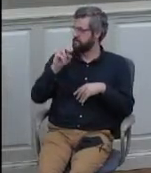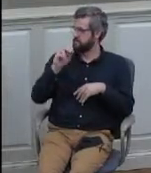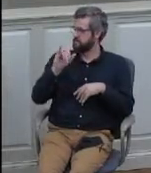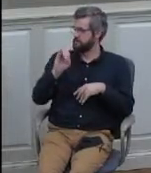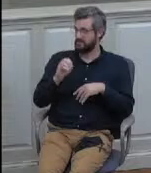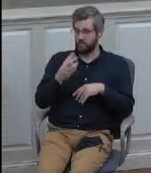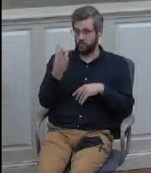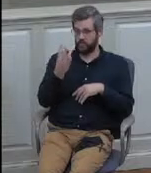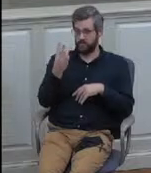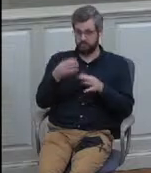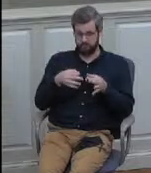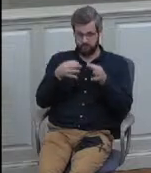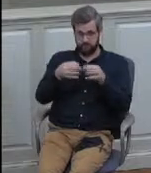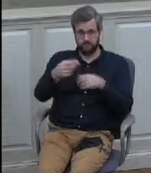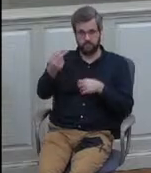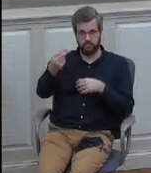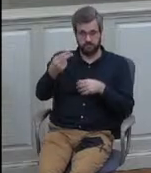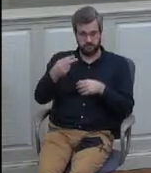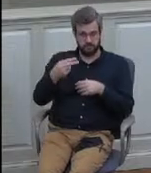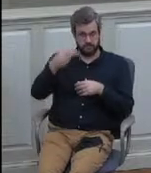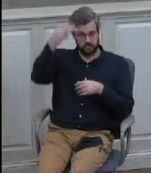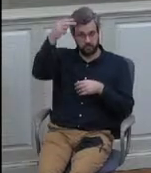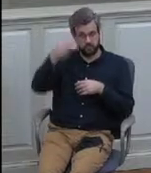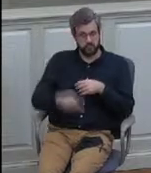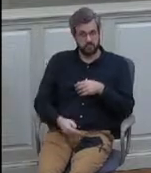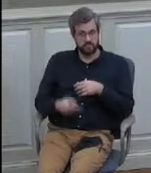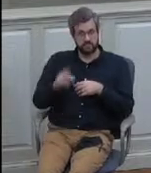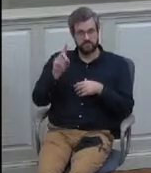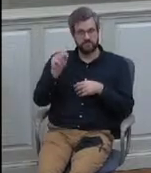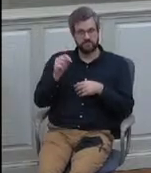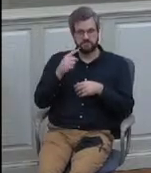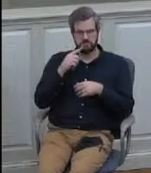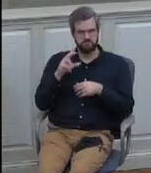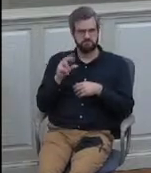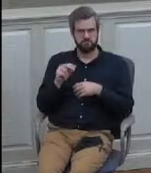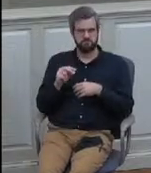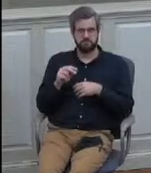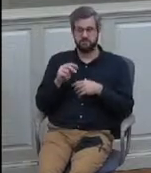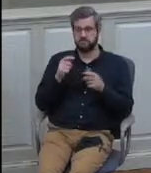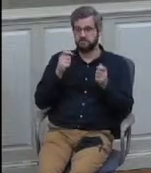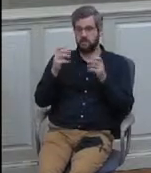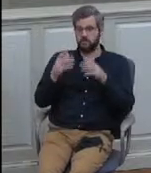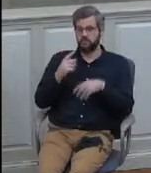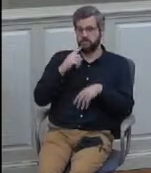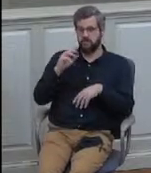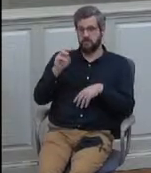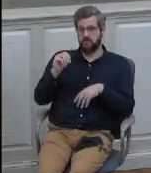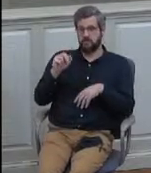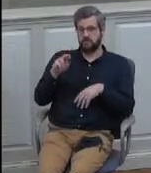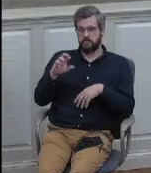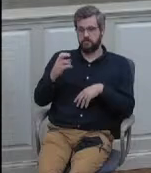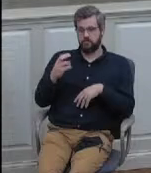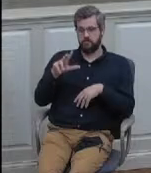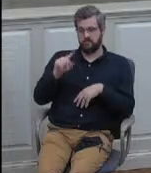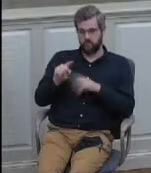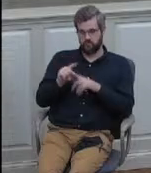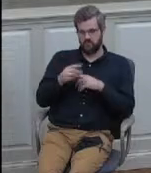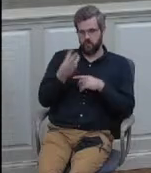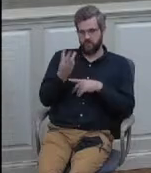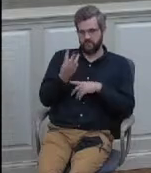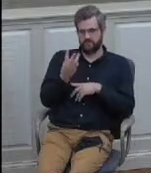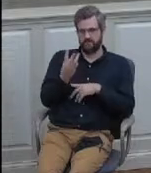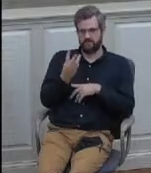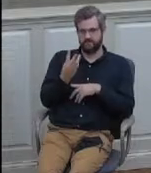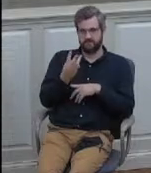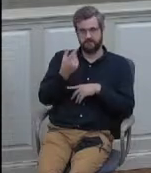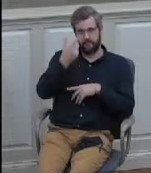Thursday, too? Keep it consistent? Not really. Yeah, the 31st of March, we put that on Wednesday.